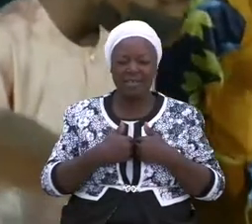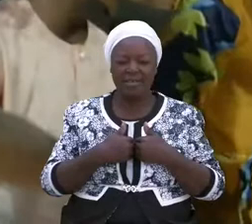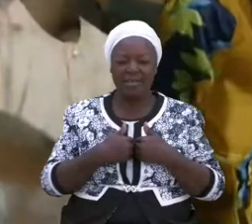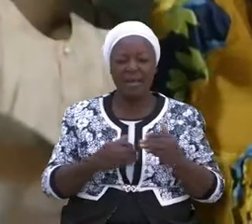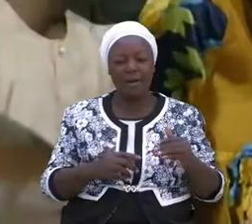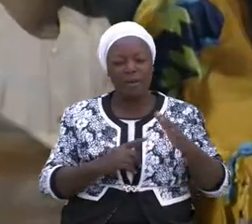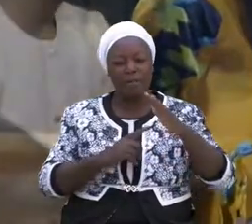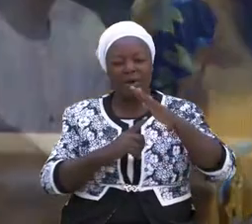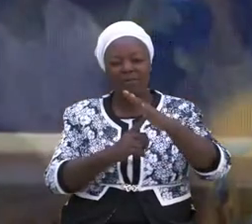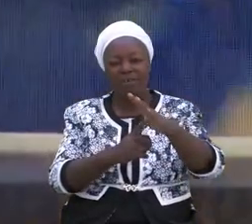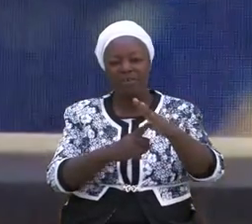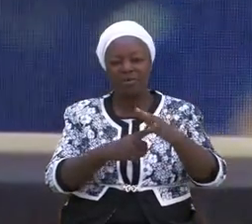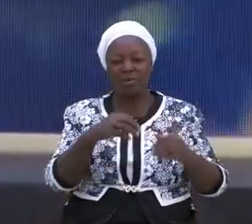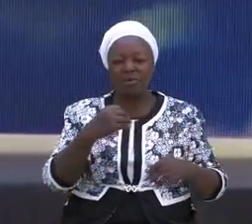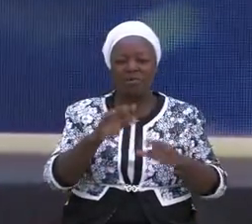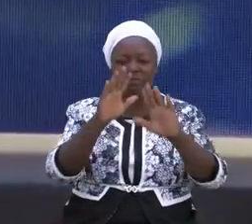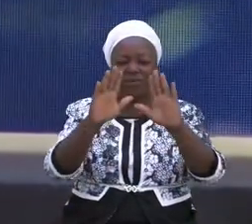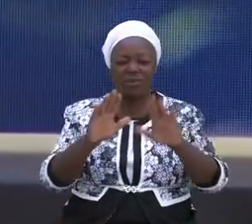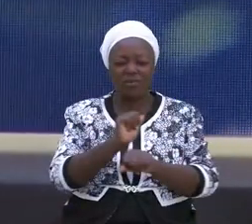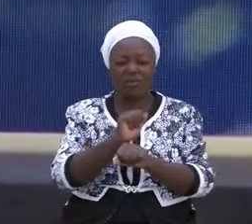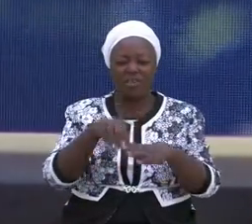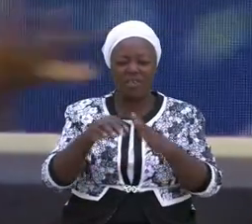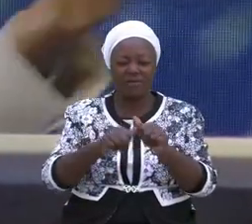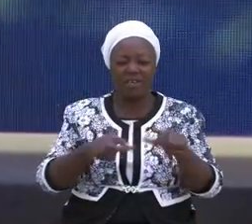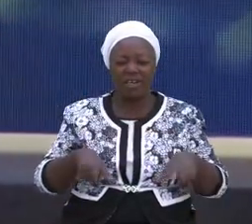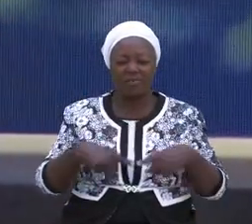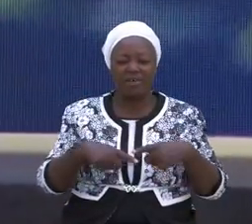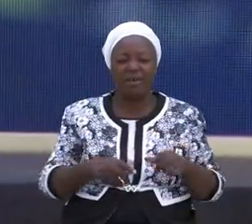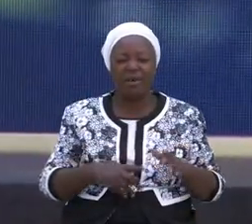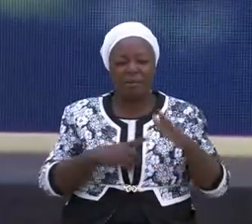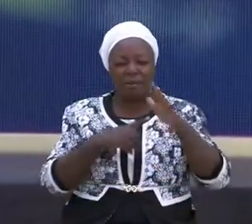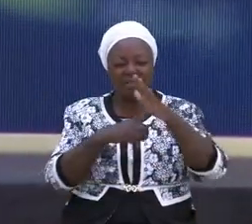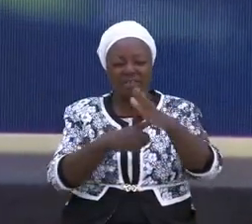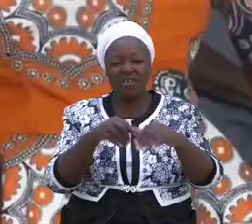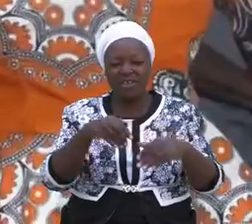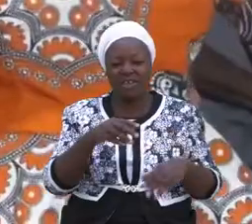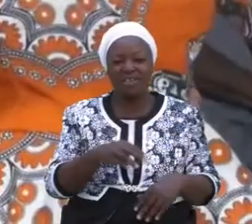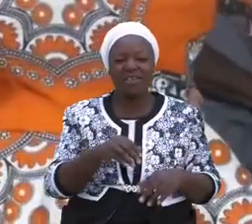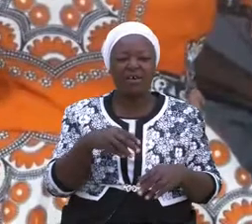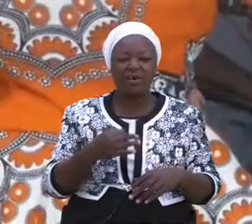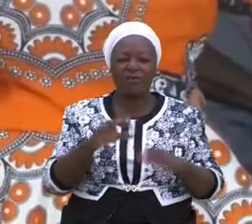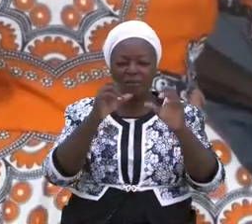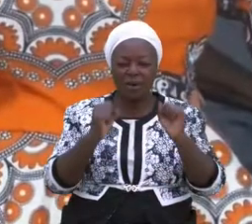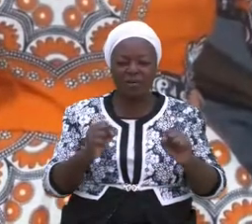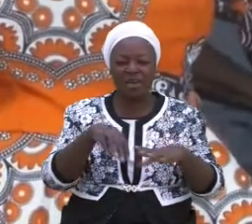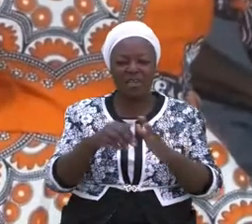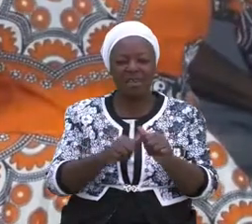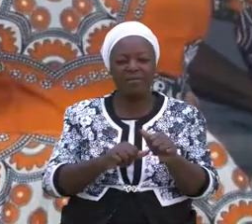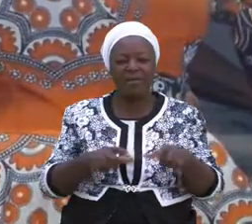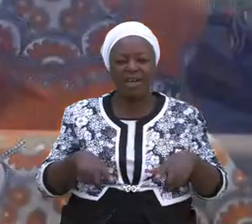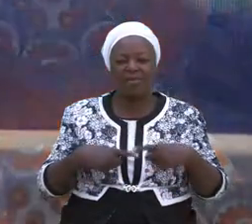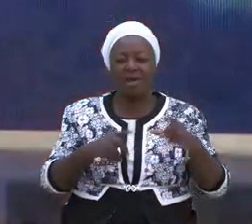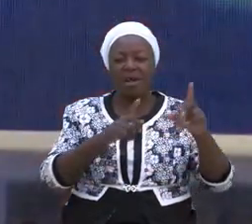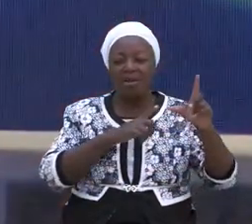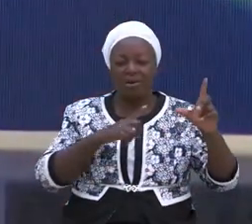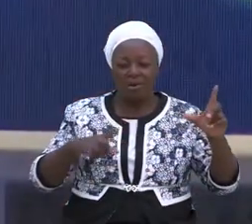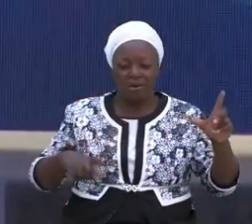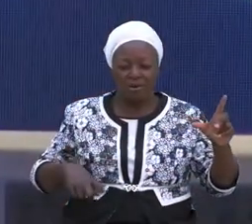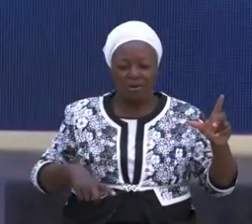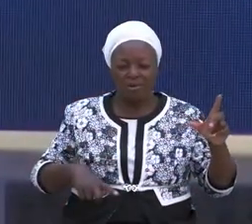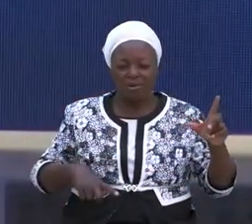Manifestation of miracle in every life. Manifestation of power in every life. That, Lord, this